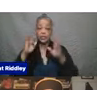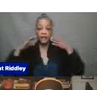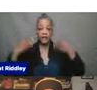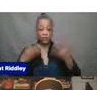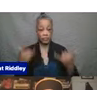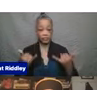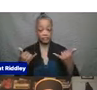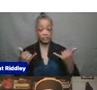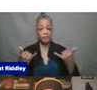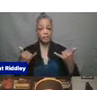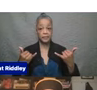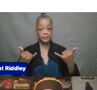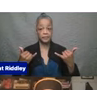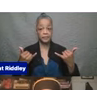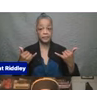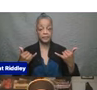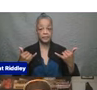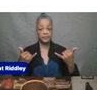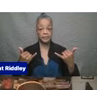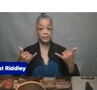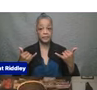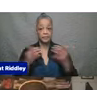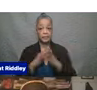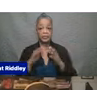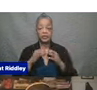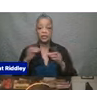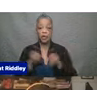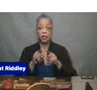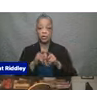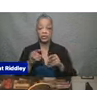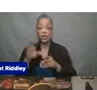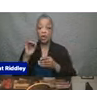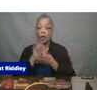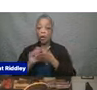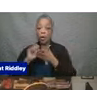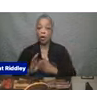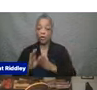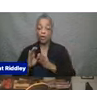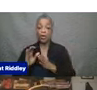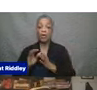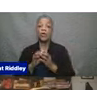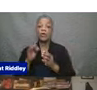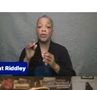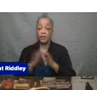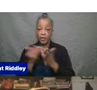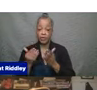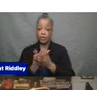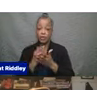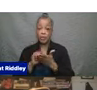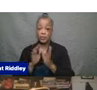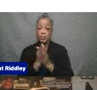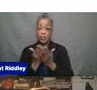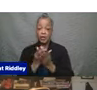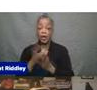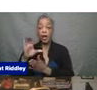focuses on, and is the co and she is also the co-author with Stephen Shames of the newly published book